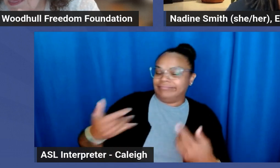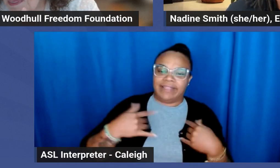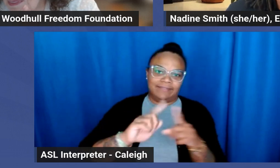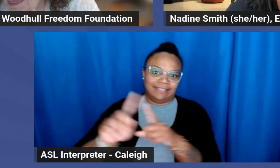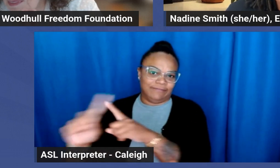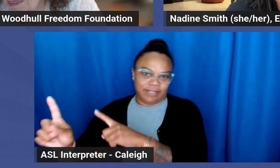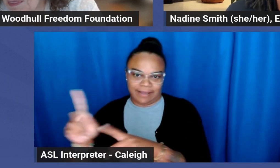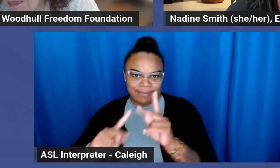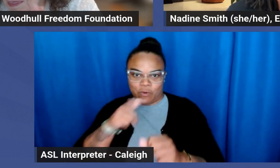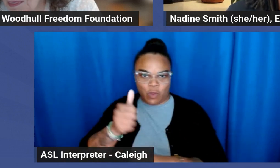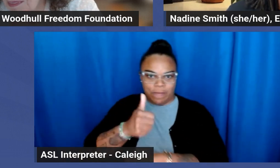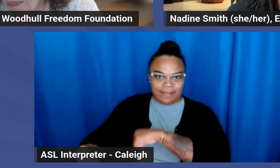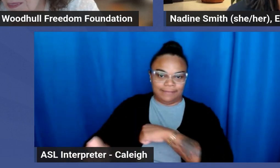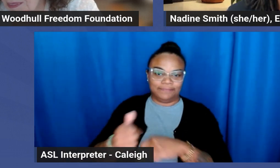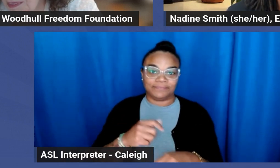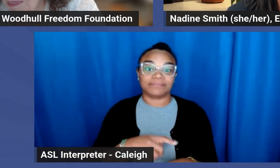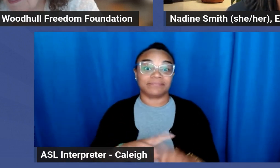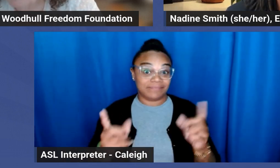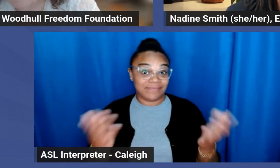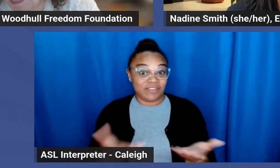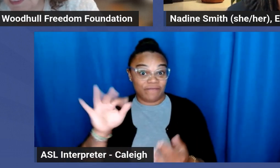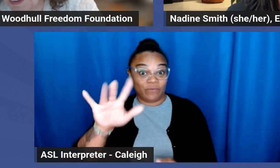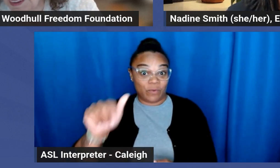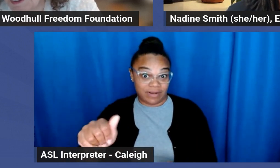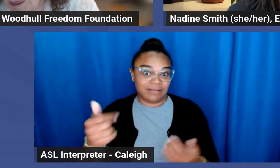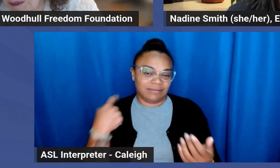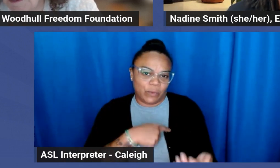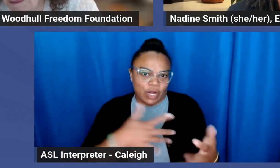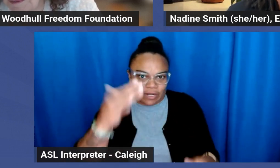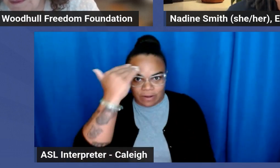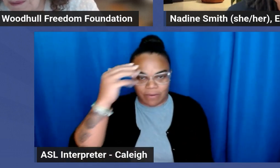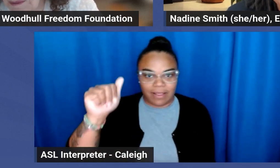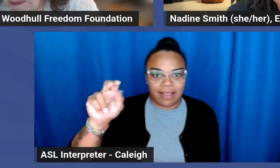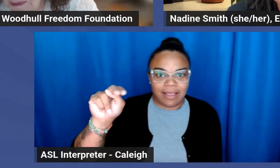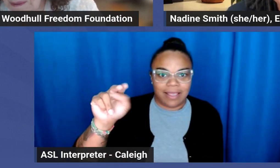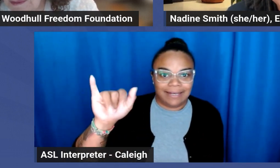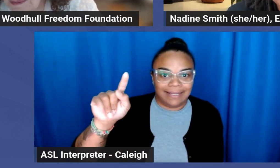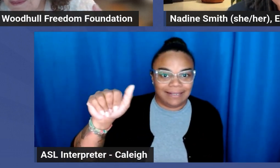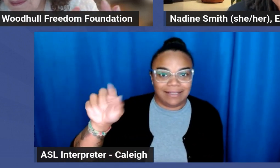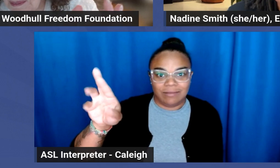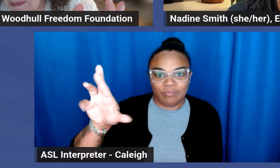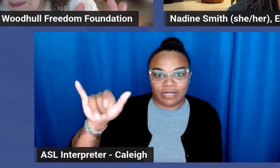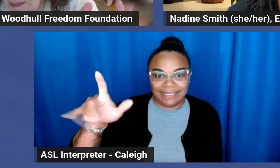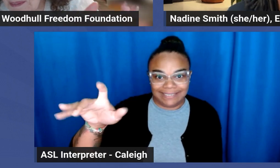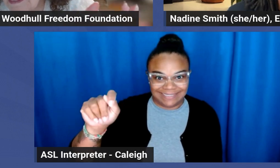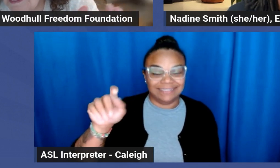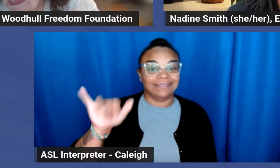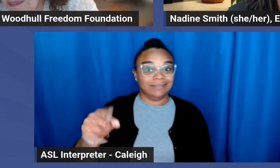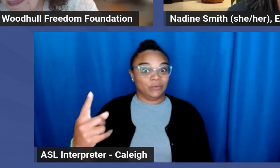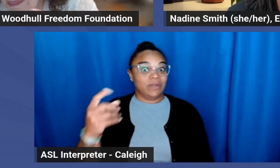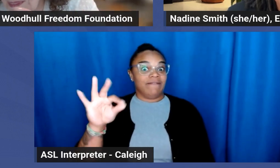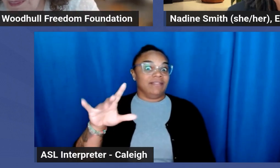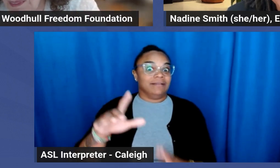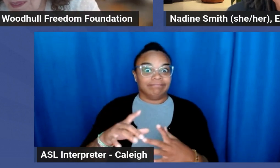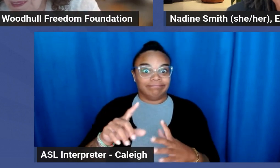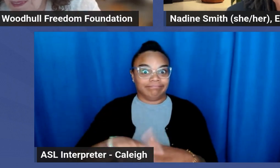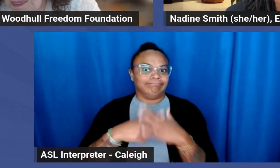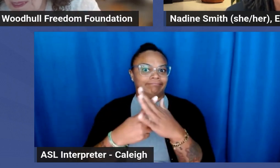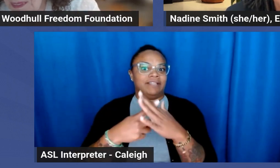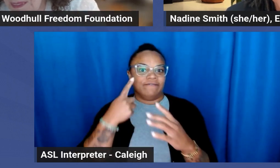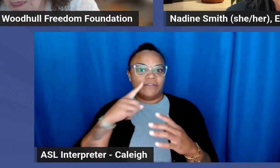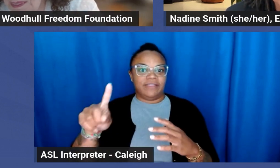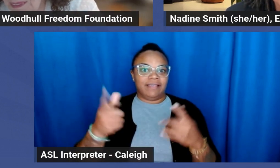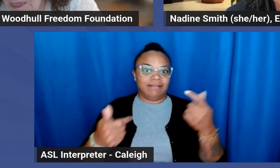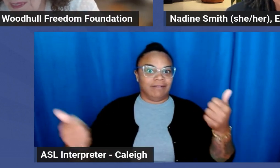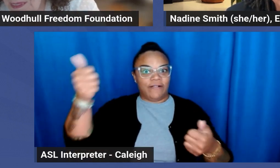we know Anita Bryant was one of the catalysts for this authoritarian movement. She